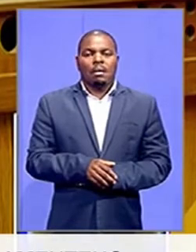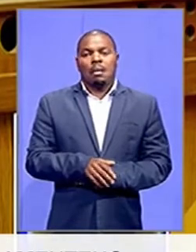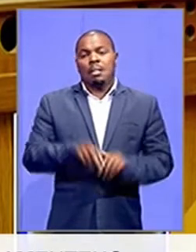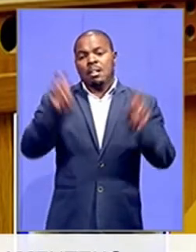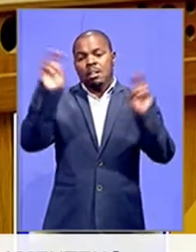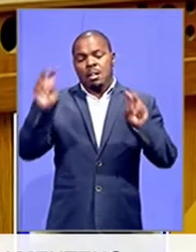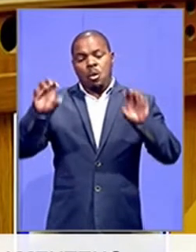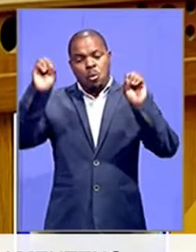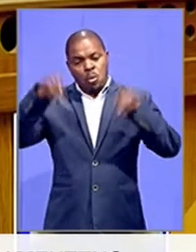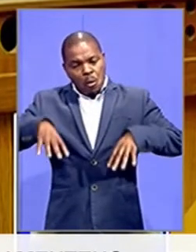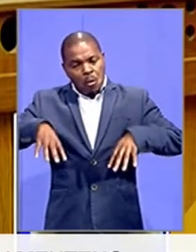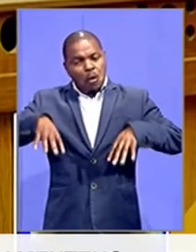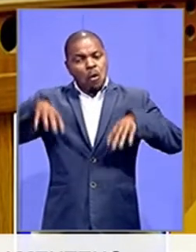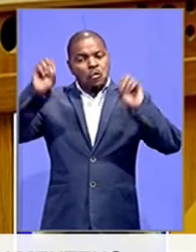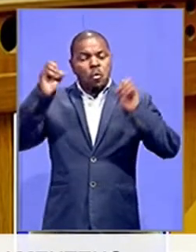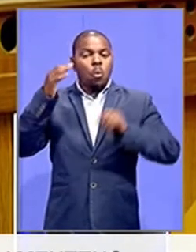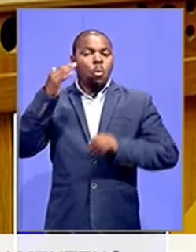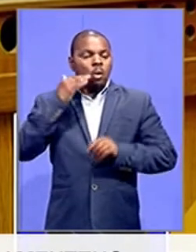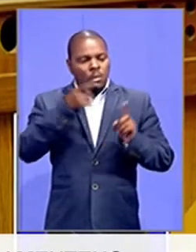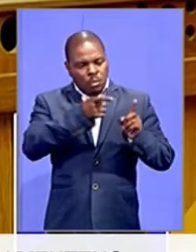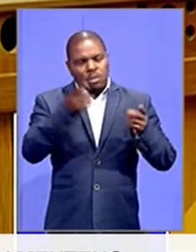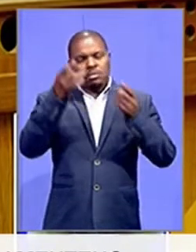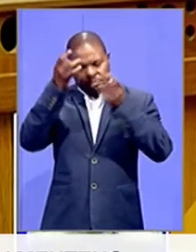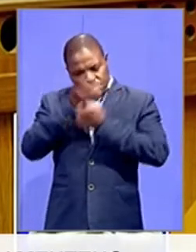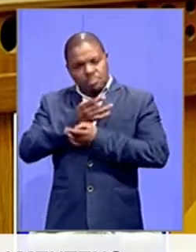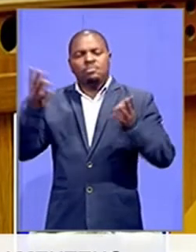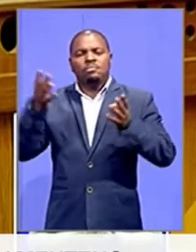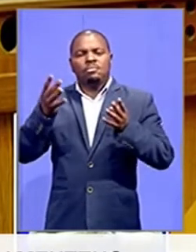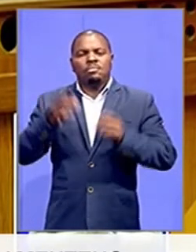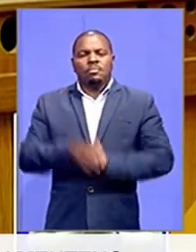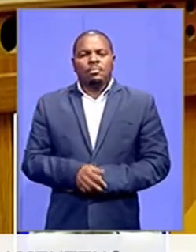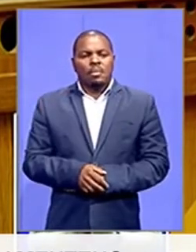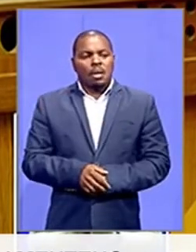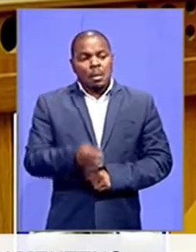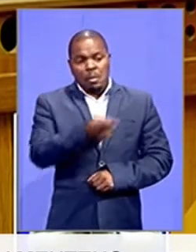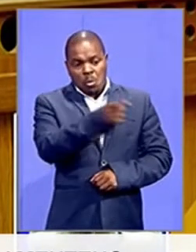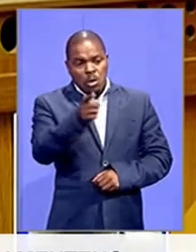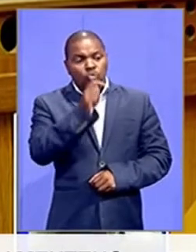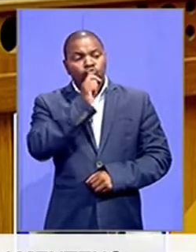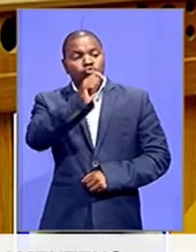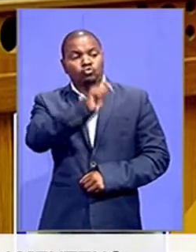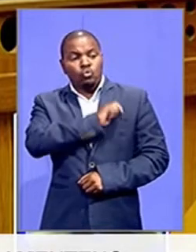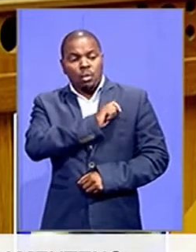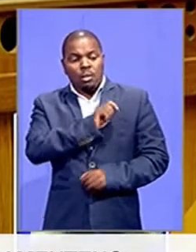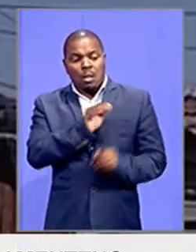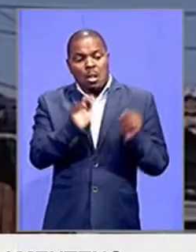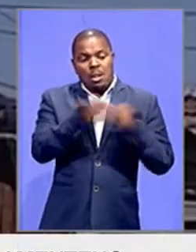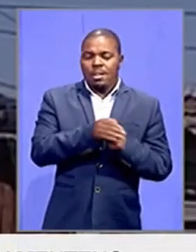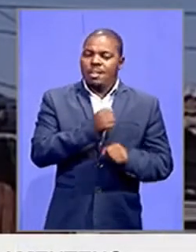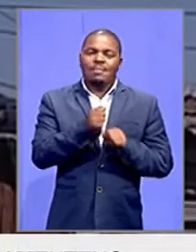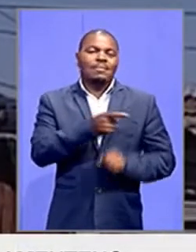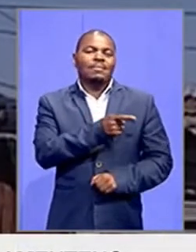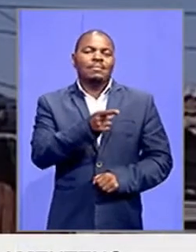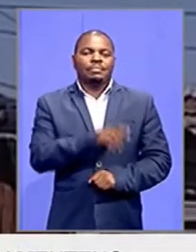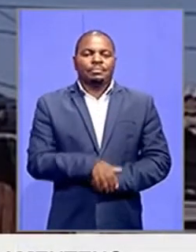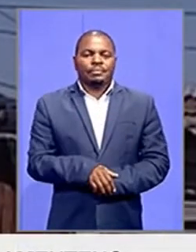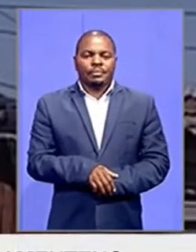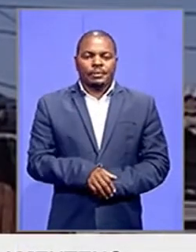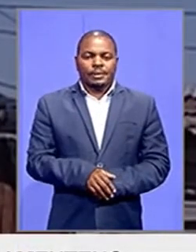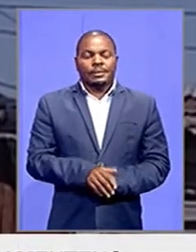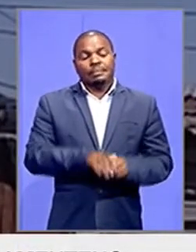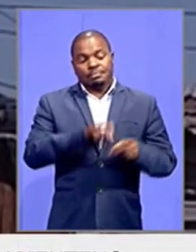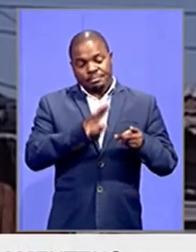unplanned outages, and they don't hide the truth to all of us. Khabagare o gana